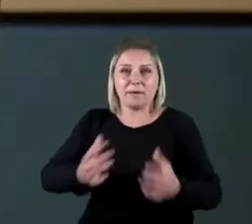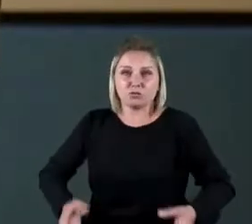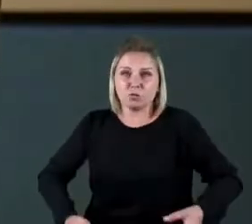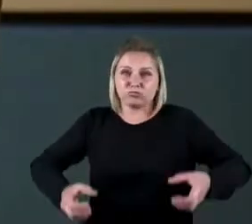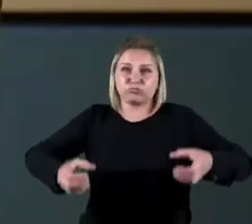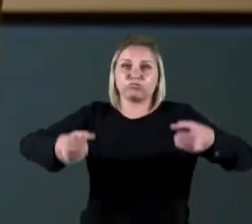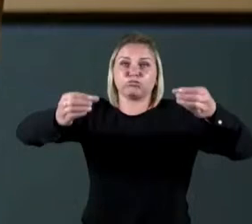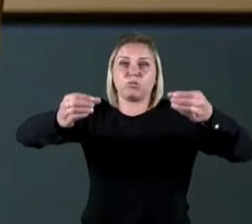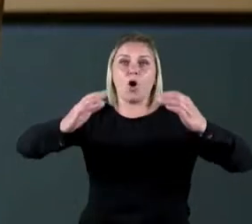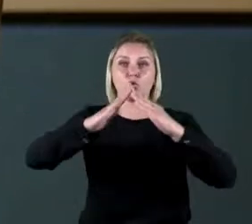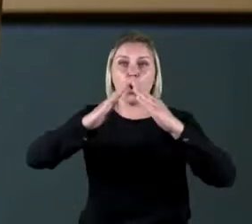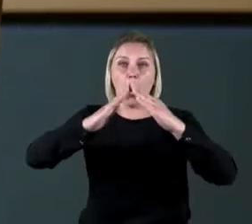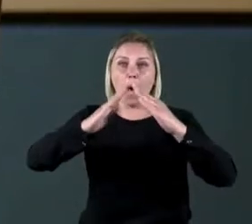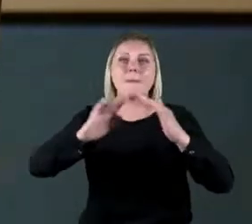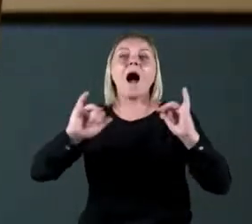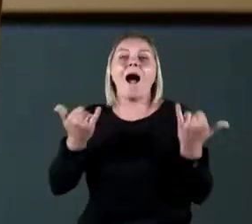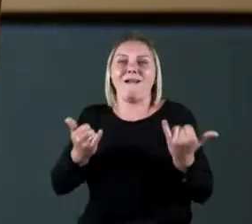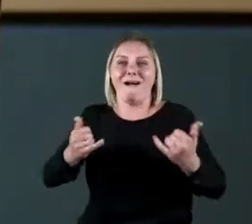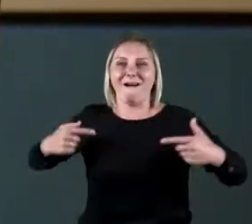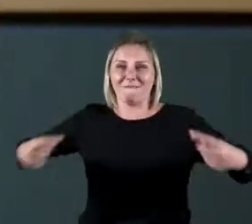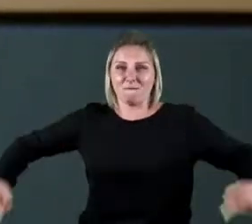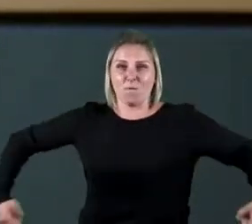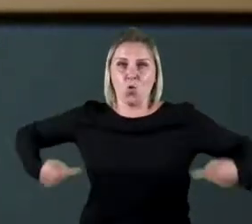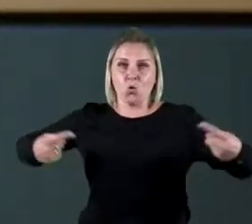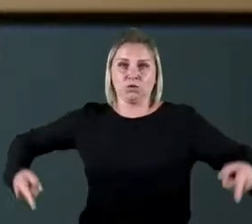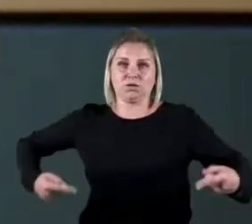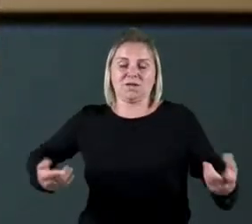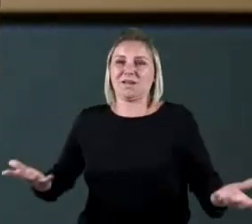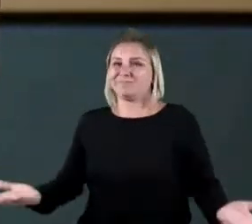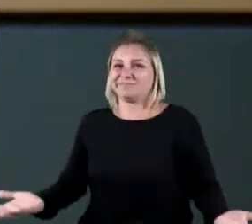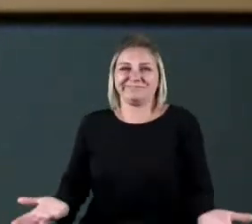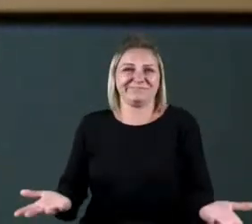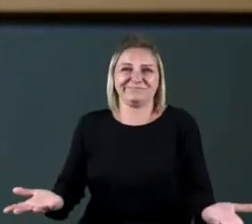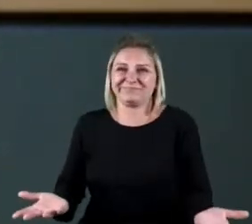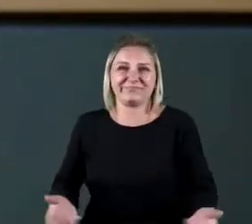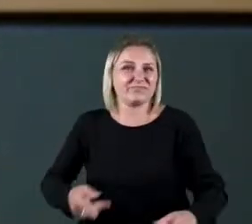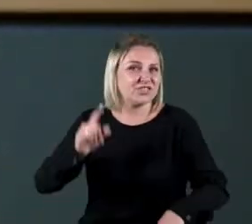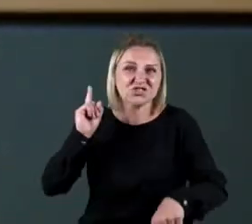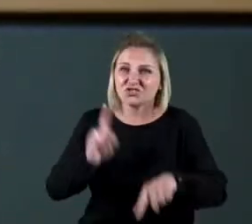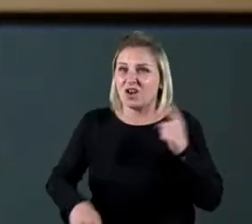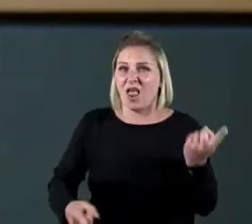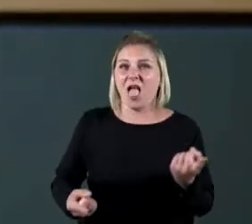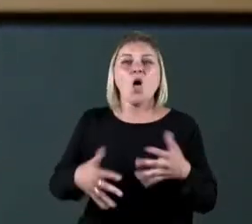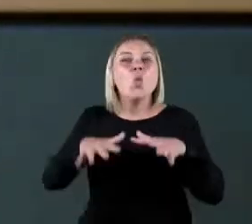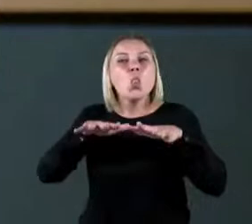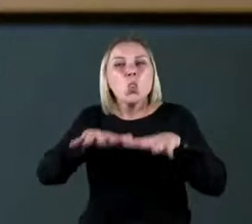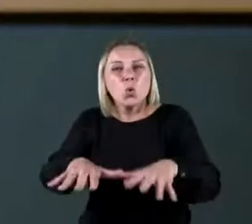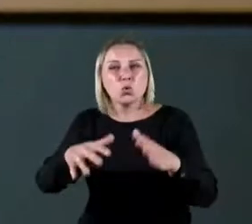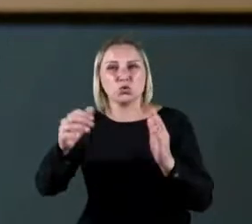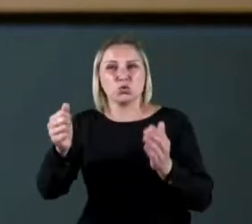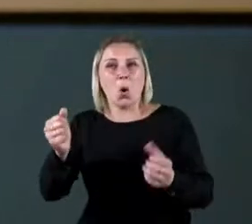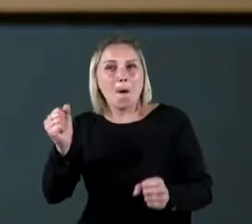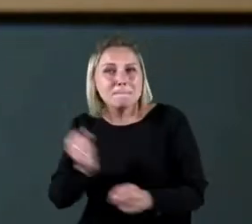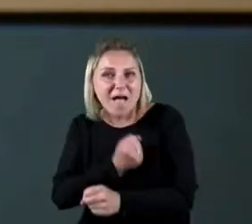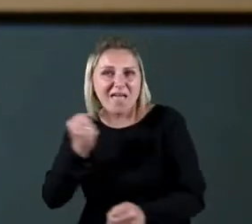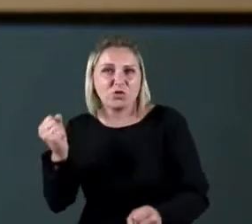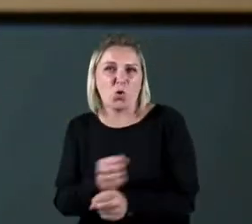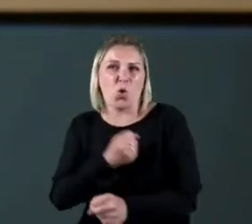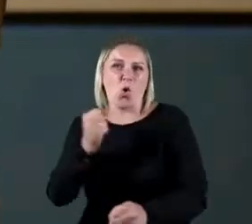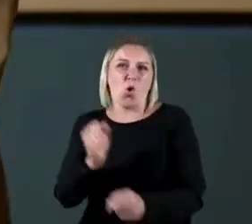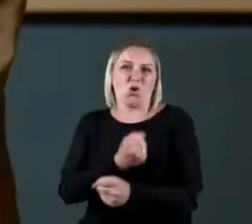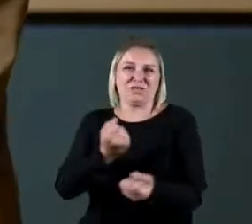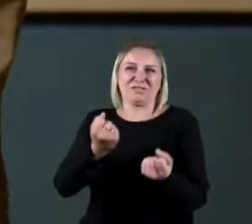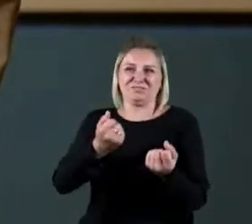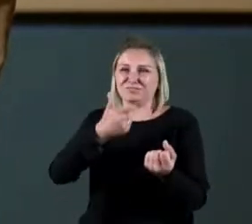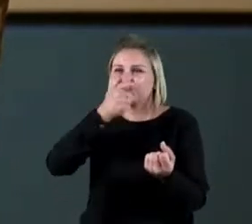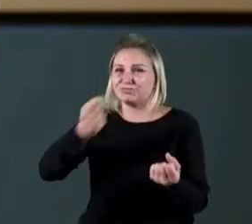don't work particularly well. It's also using huge amounts of concrete, which is not good for the environment and a sustainability point of view. Also, our research